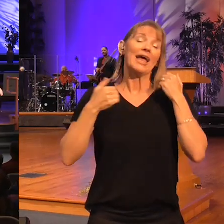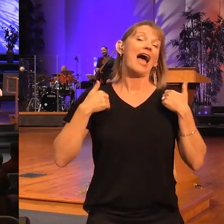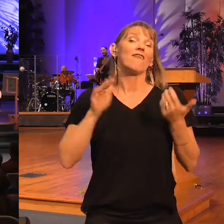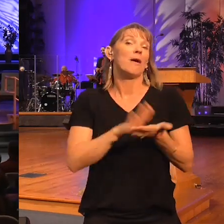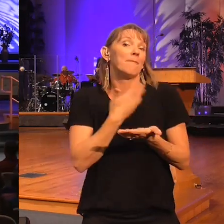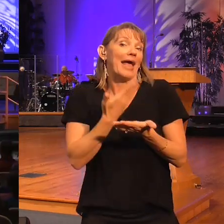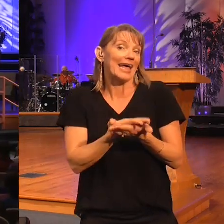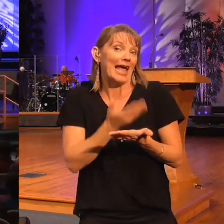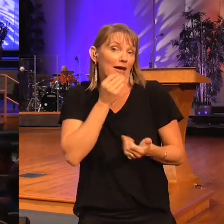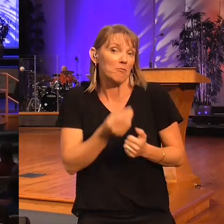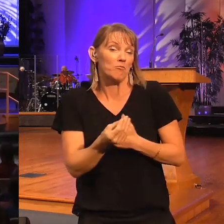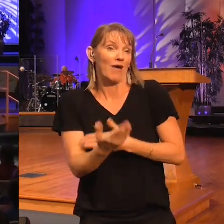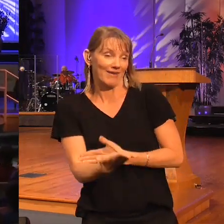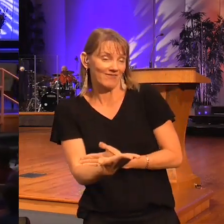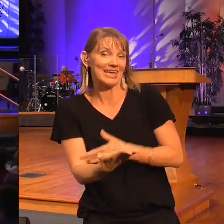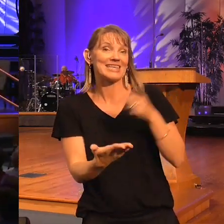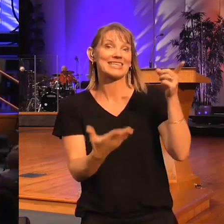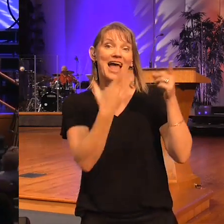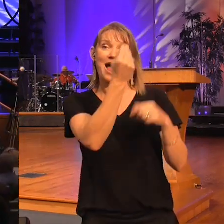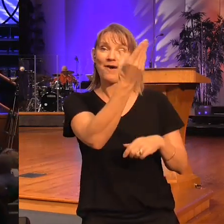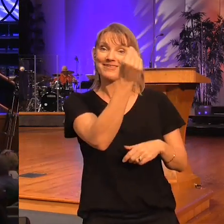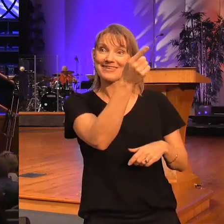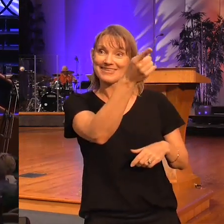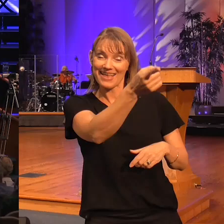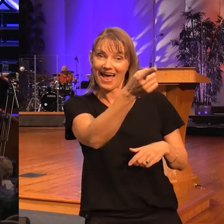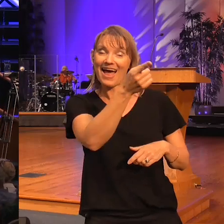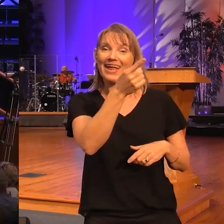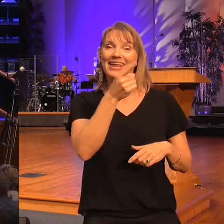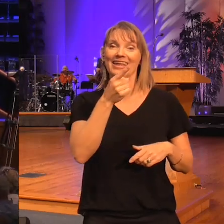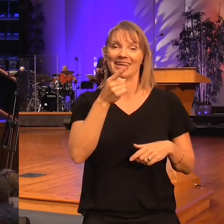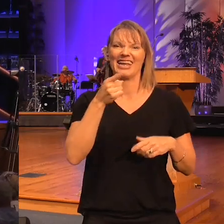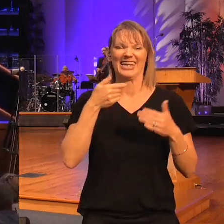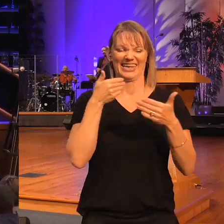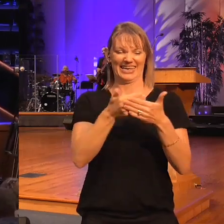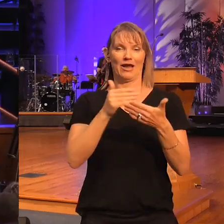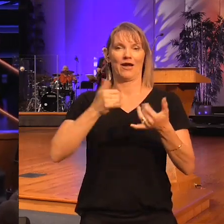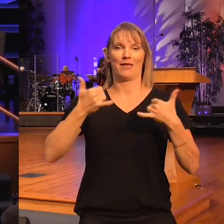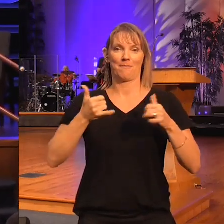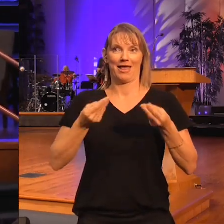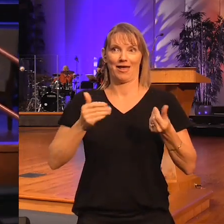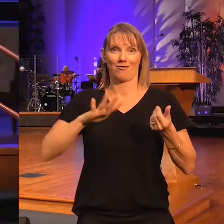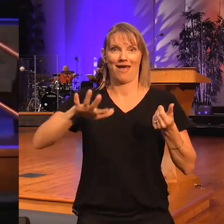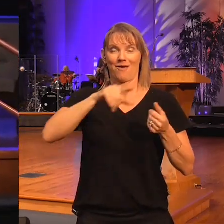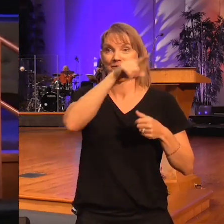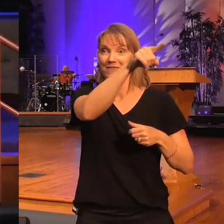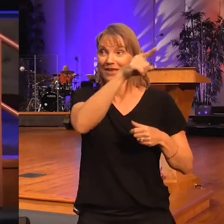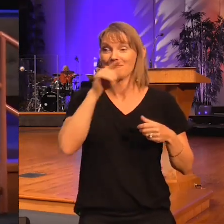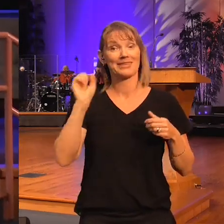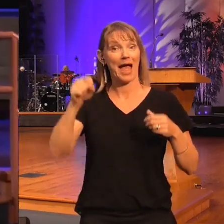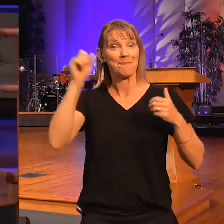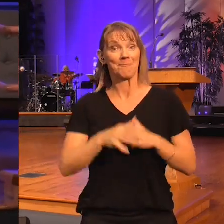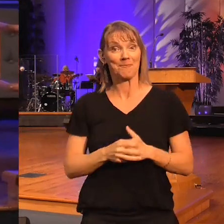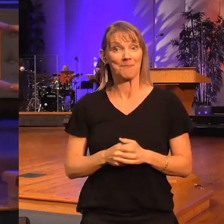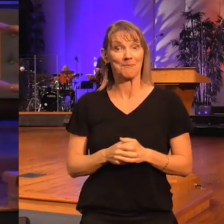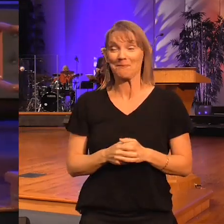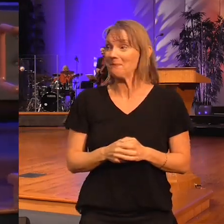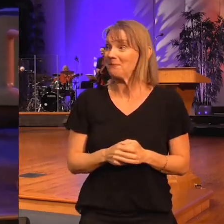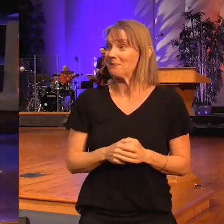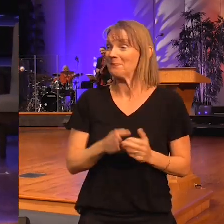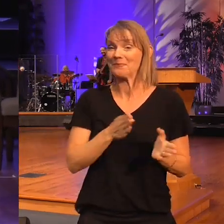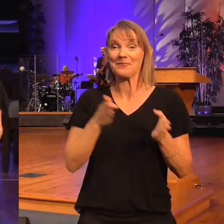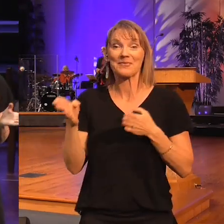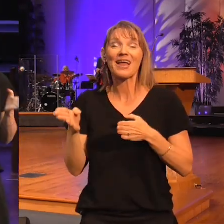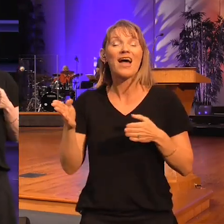have pancake breakfast outside near the playground over there, and